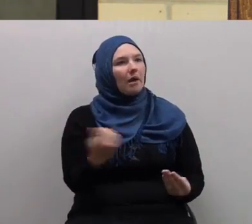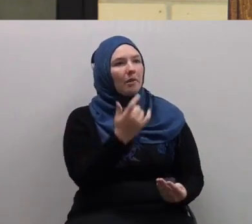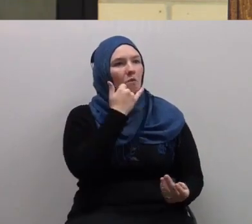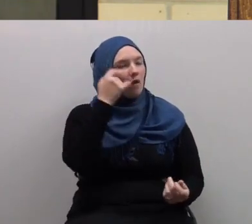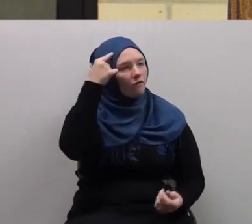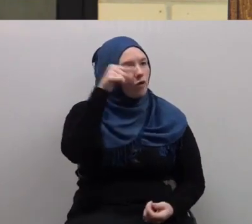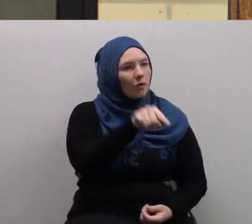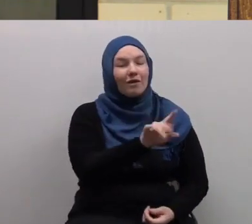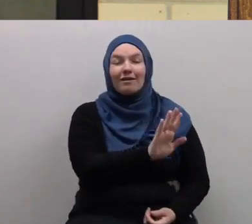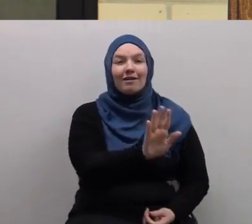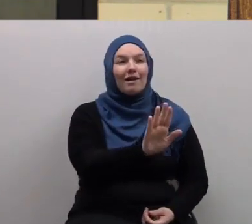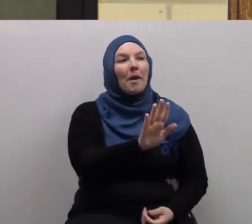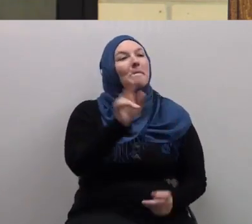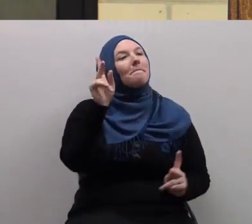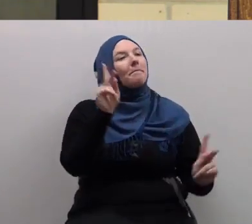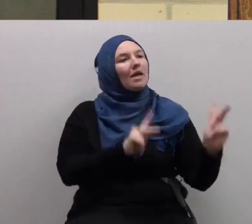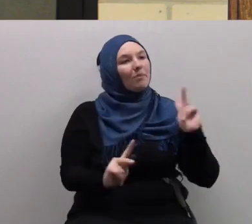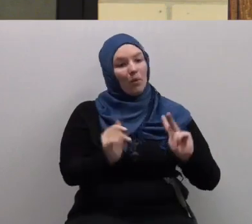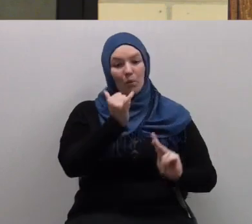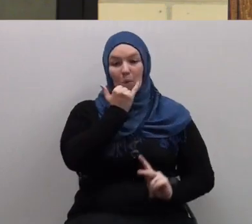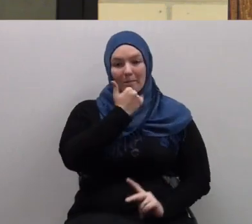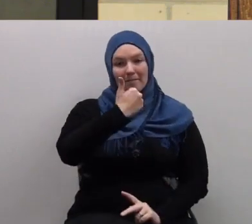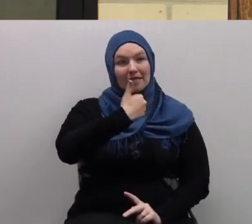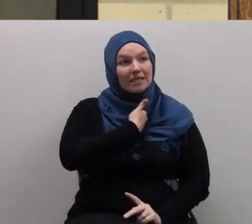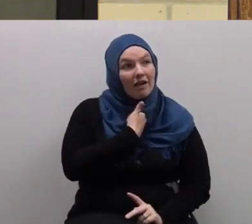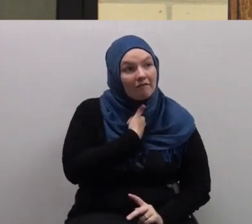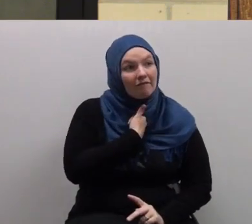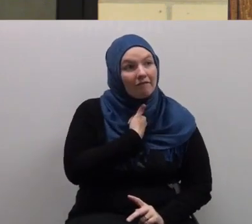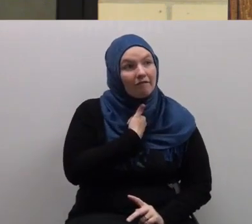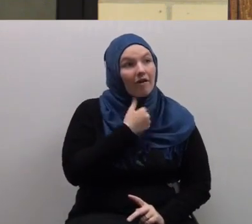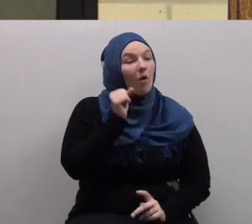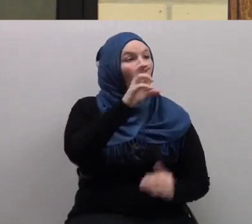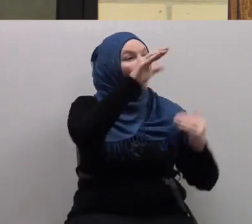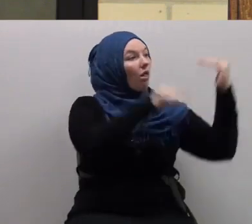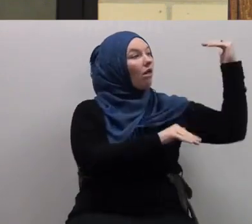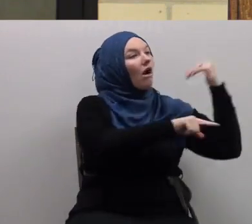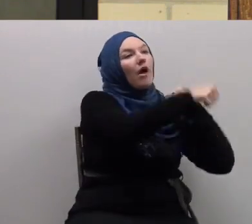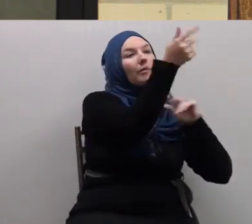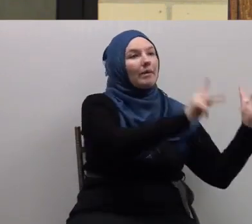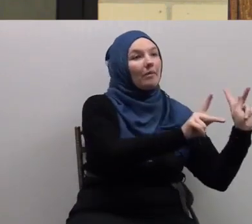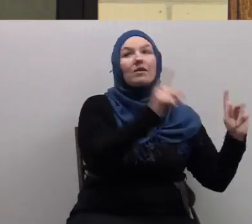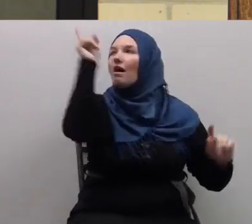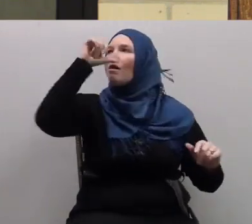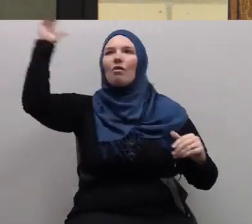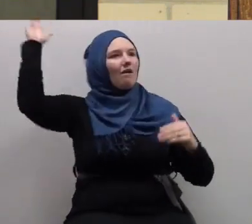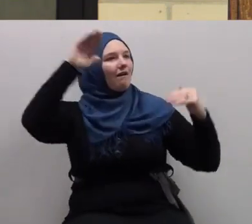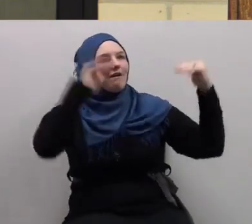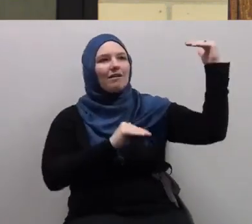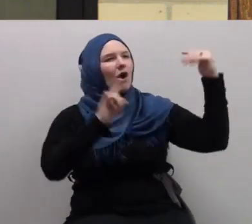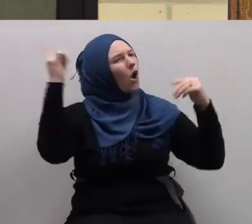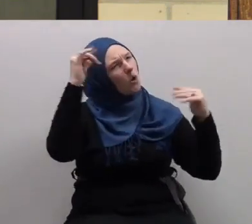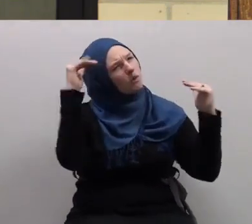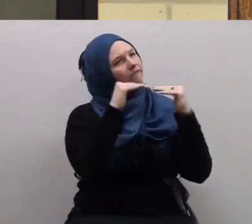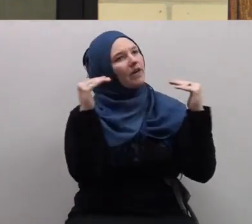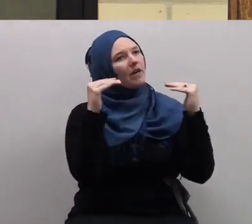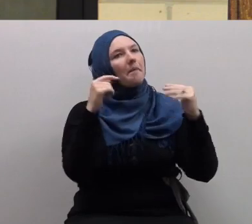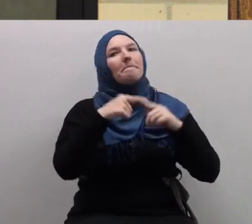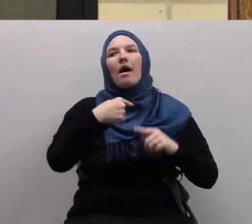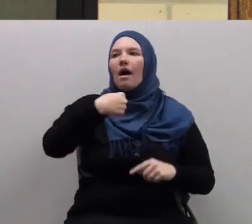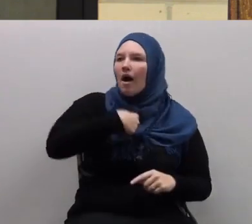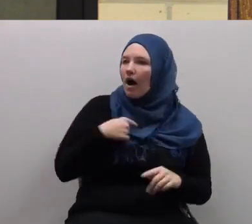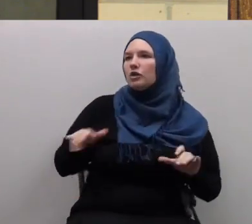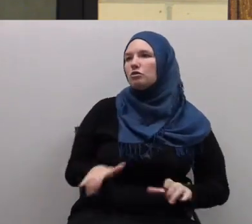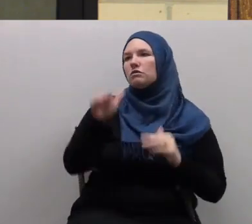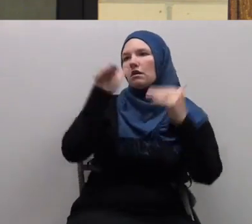themselves and they wrong each other. We commit injustice, not Allah. So we should never blame